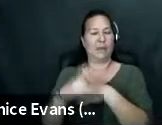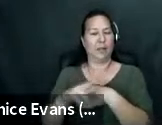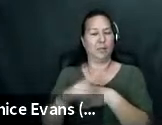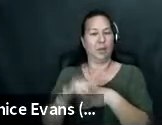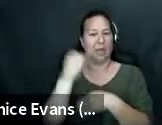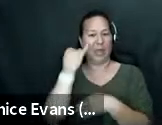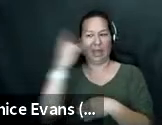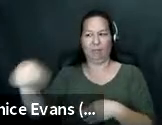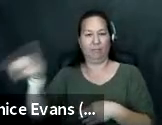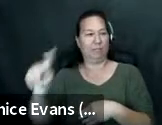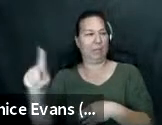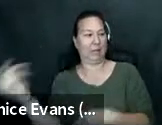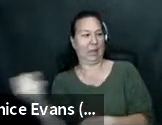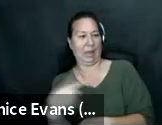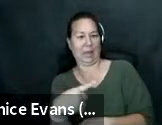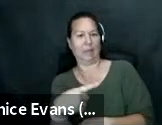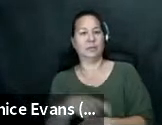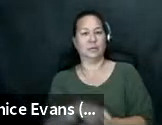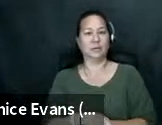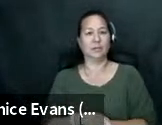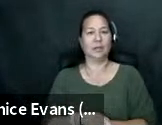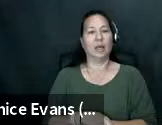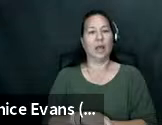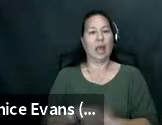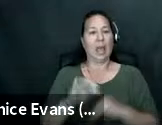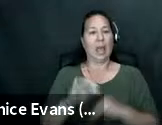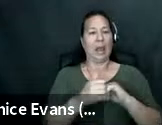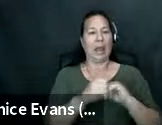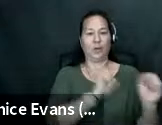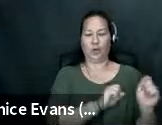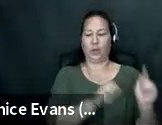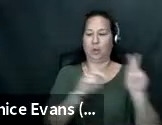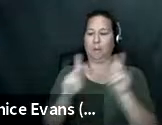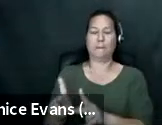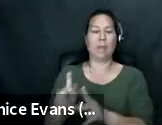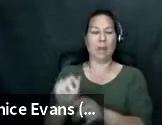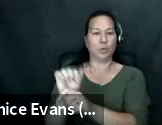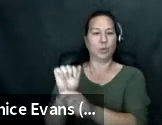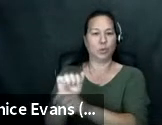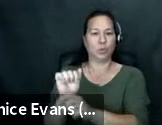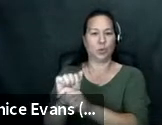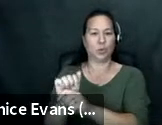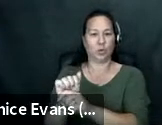reporting outbreaks and return to work criteria after a close contact,